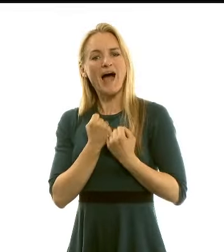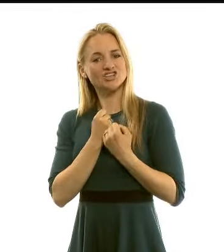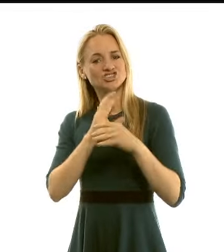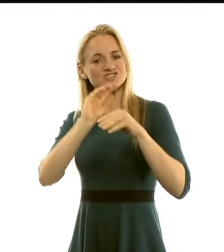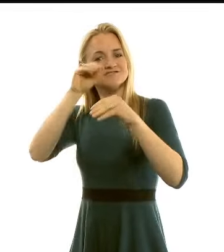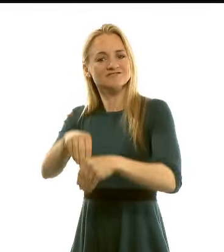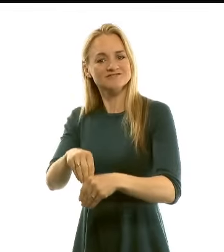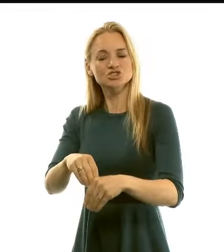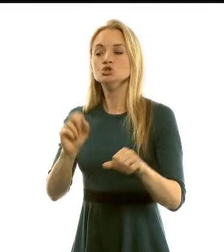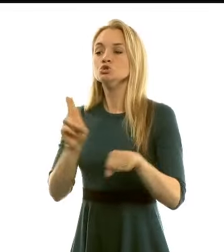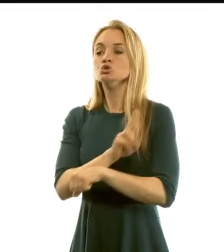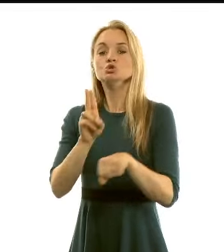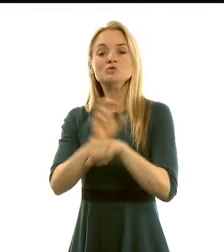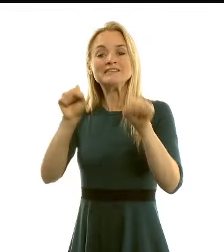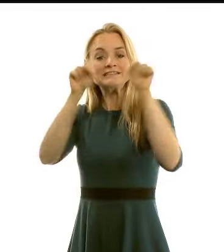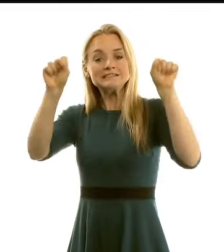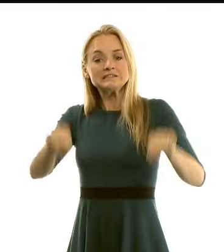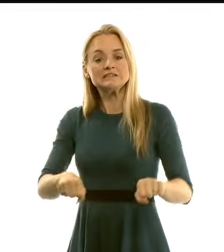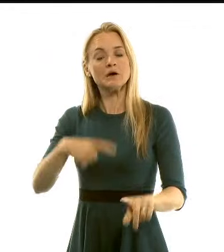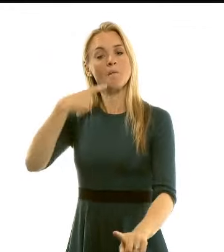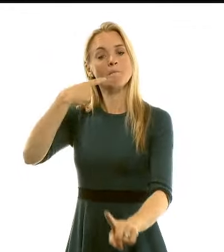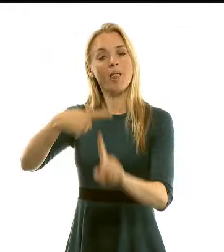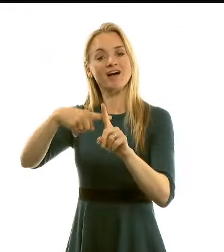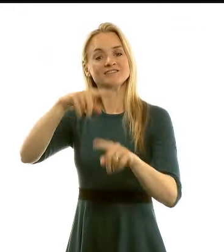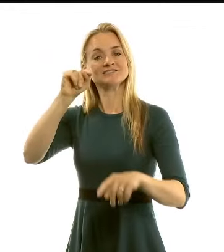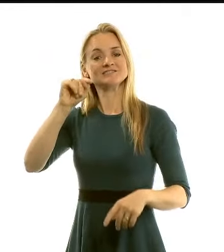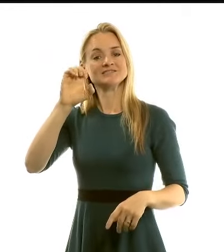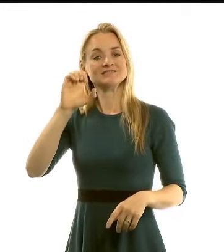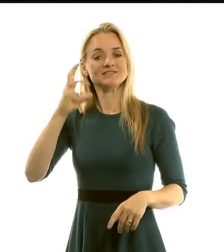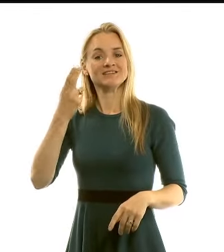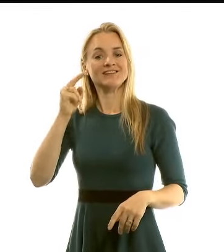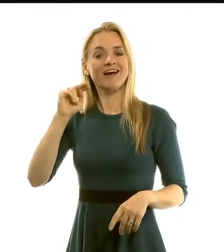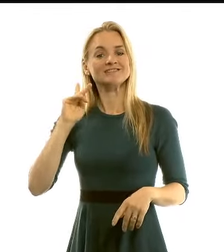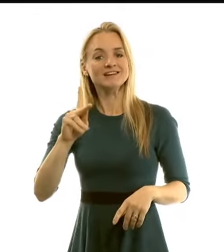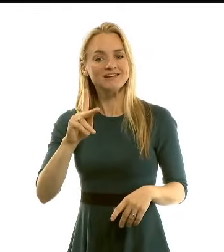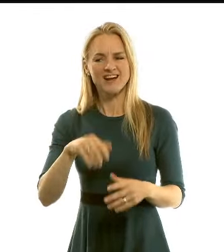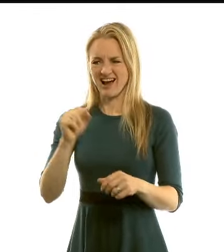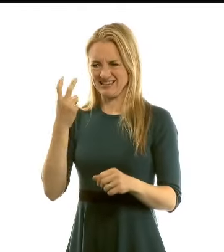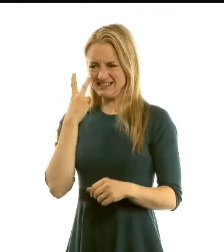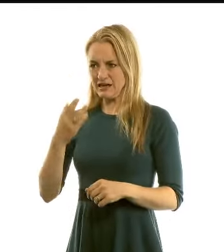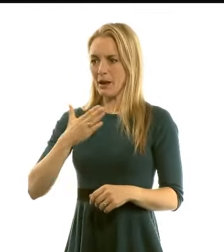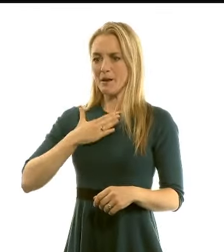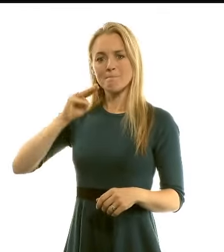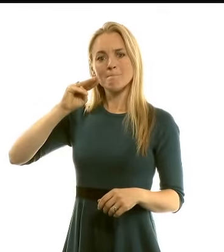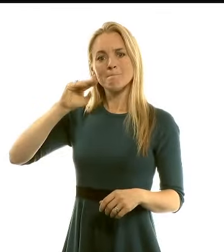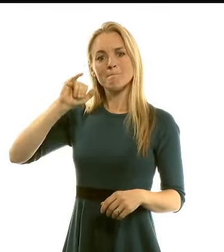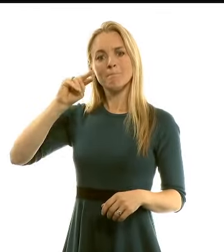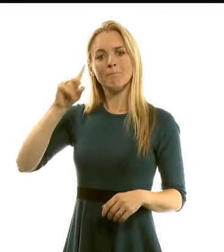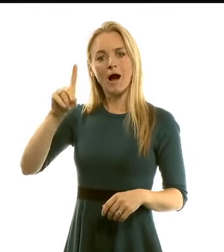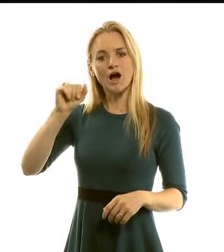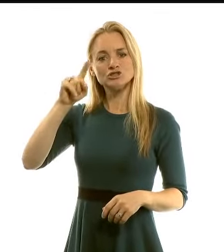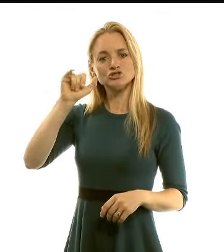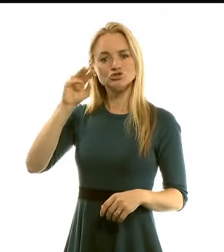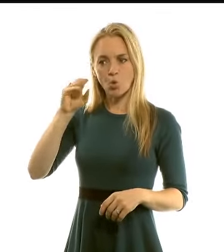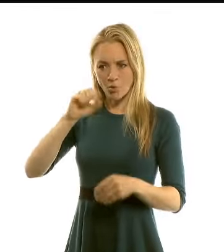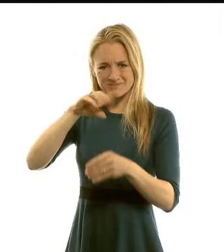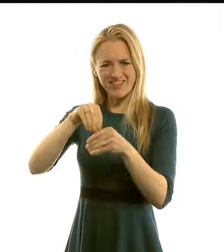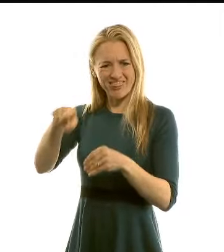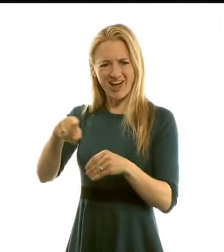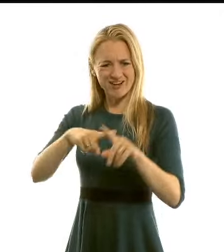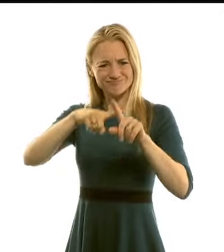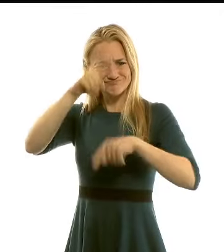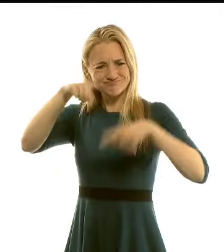Technic, and I've even seen Mindstorms bricks in here. You guys are really embracing the fun of the system and just really celebrating all the things you can do with the LEGO bricks